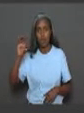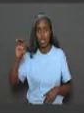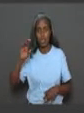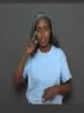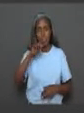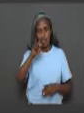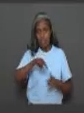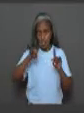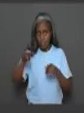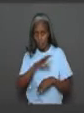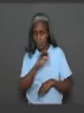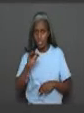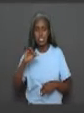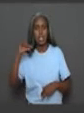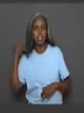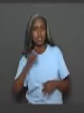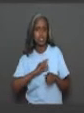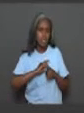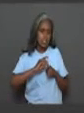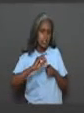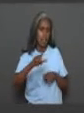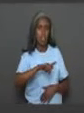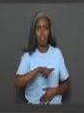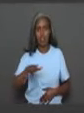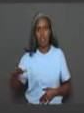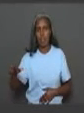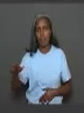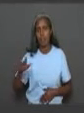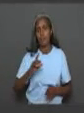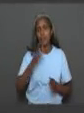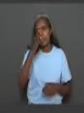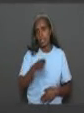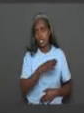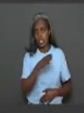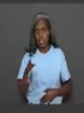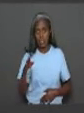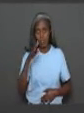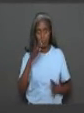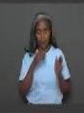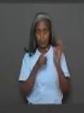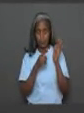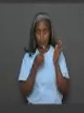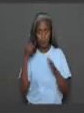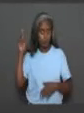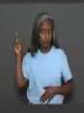other is a straight line, the graph looks like this.